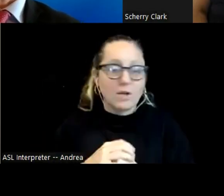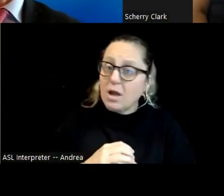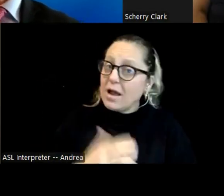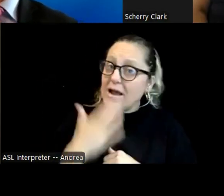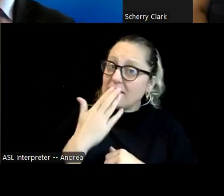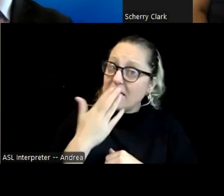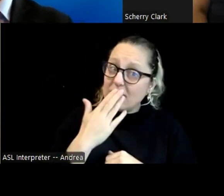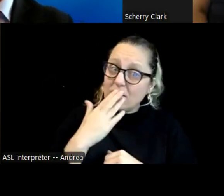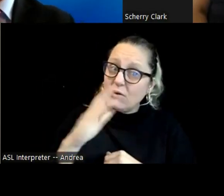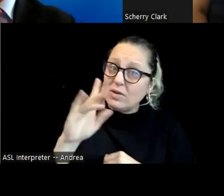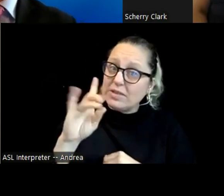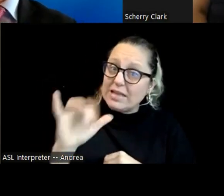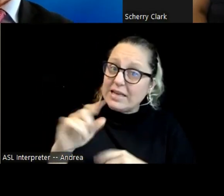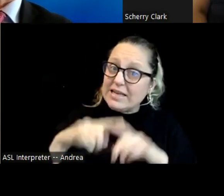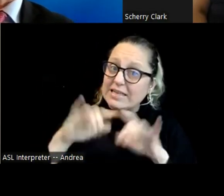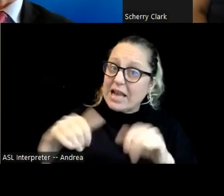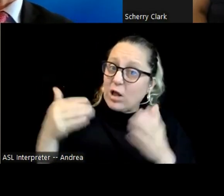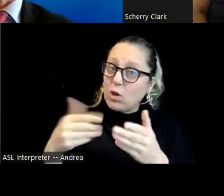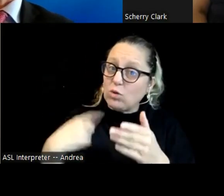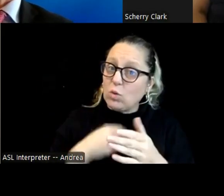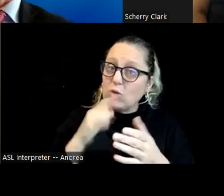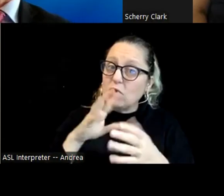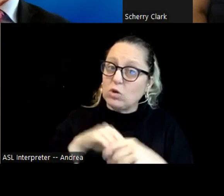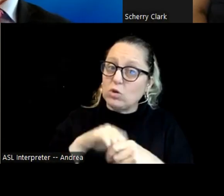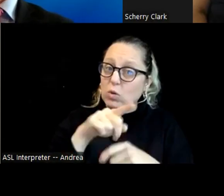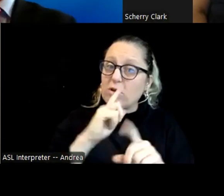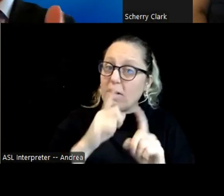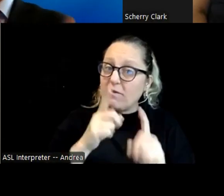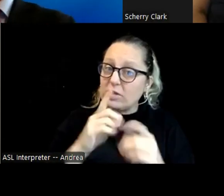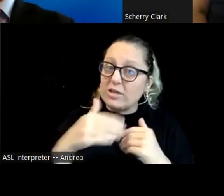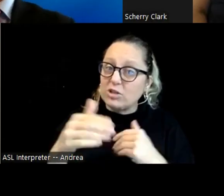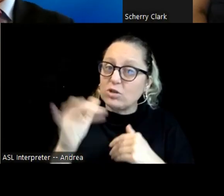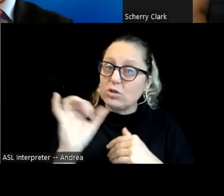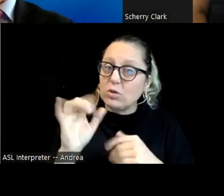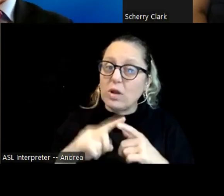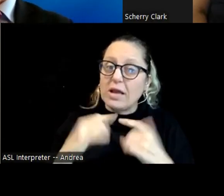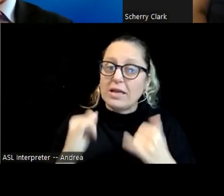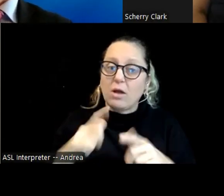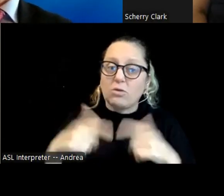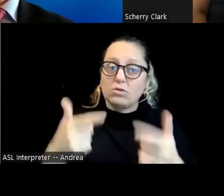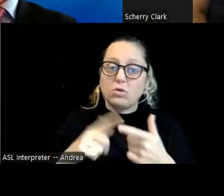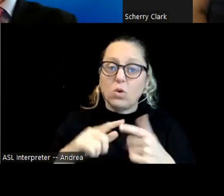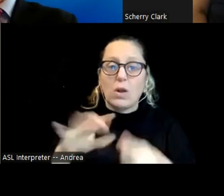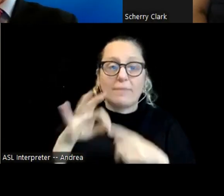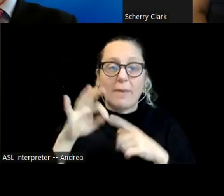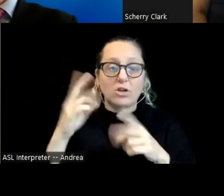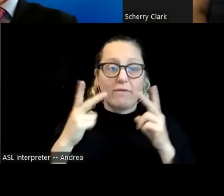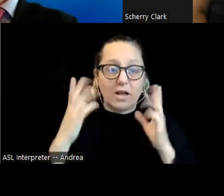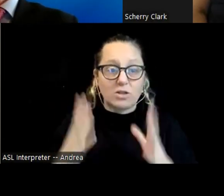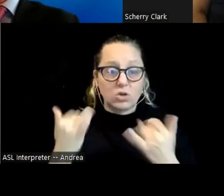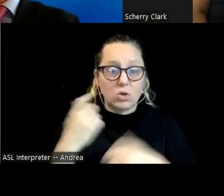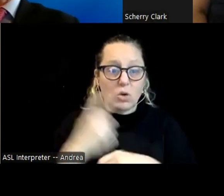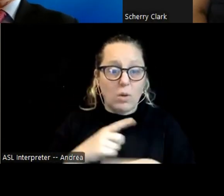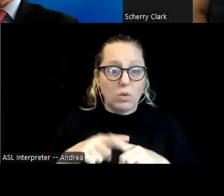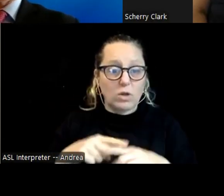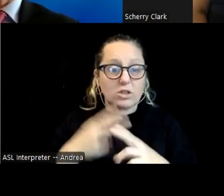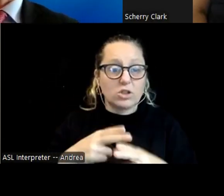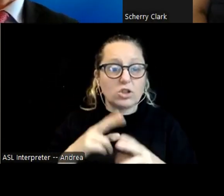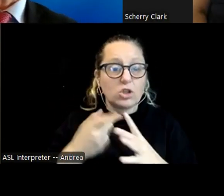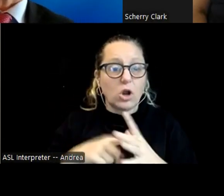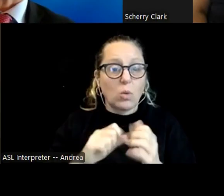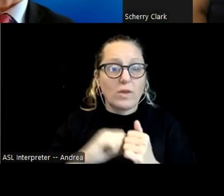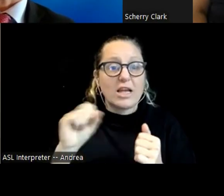I said, please, stay close. We're going to include you in our conversation as well. All right, now let me turn to our special guest today. Let me first start with Miss Scherry